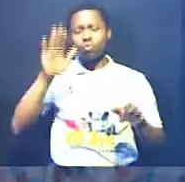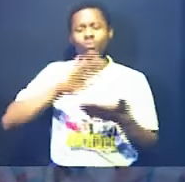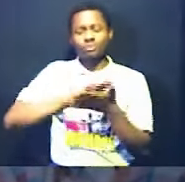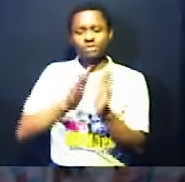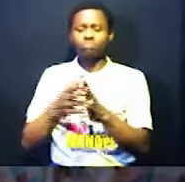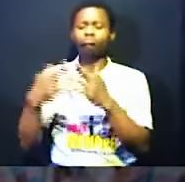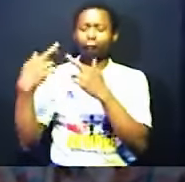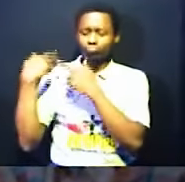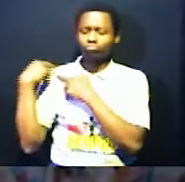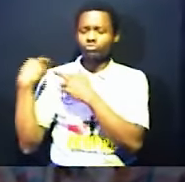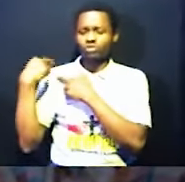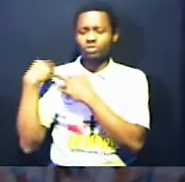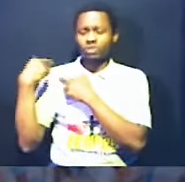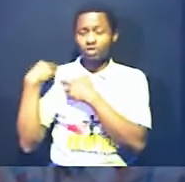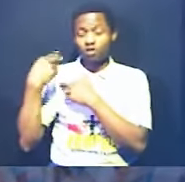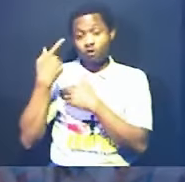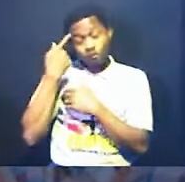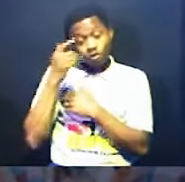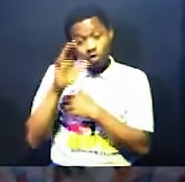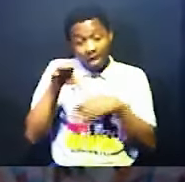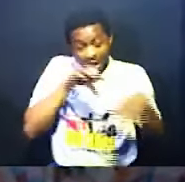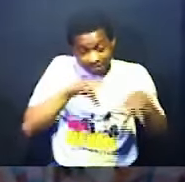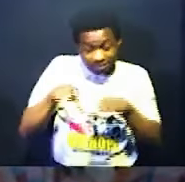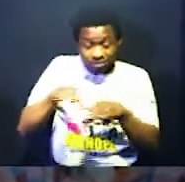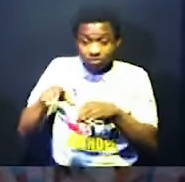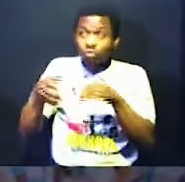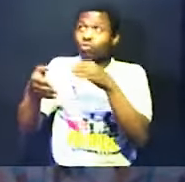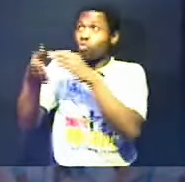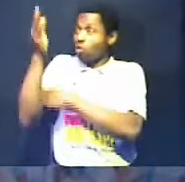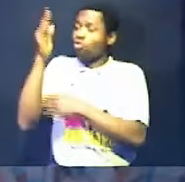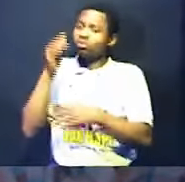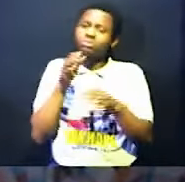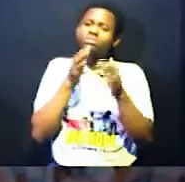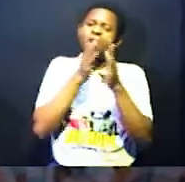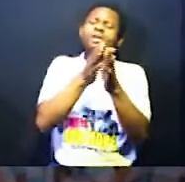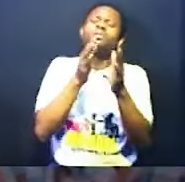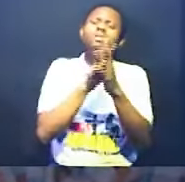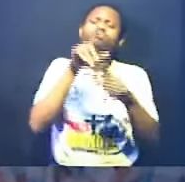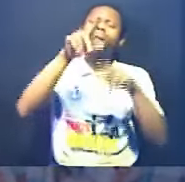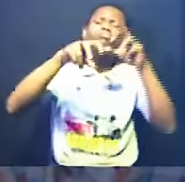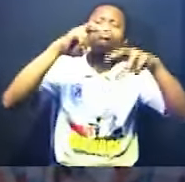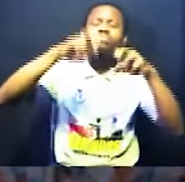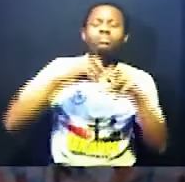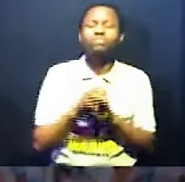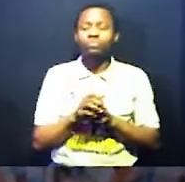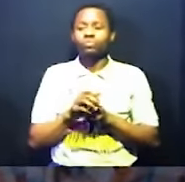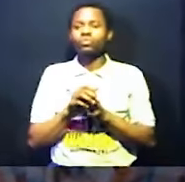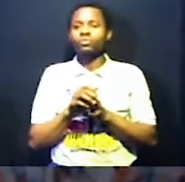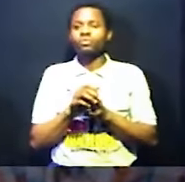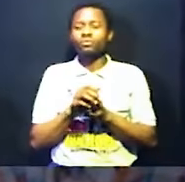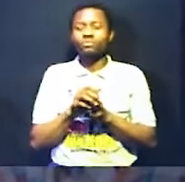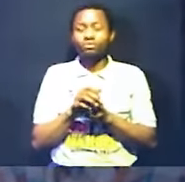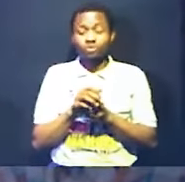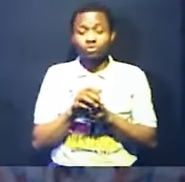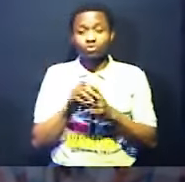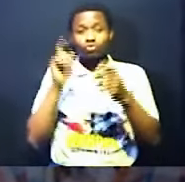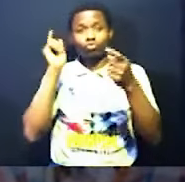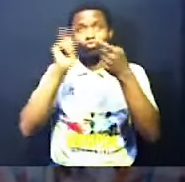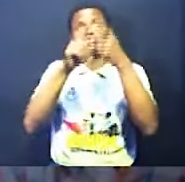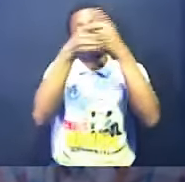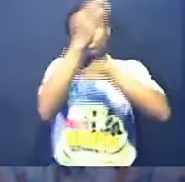accountable for their responsibilities towards each other and invariably towards